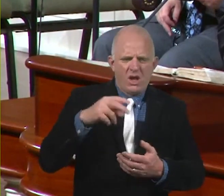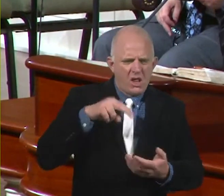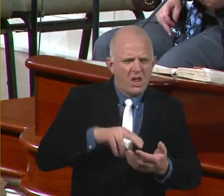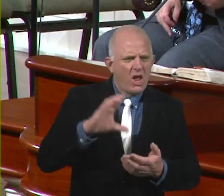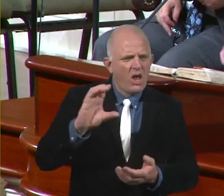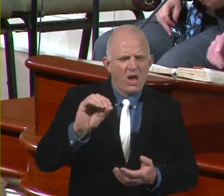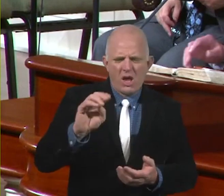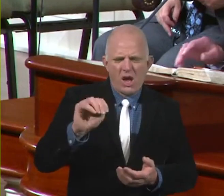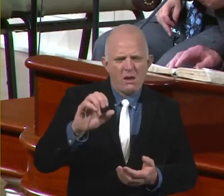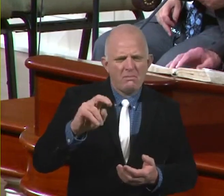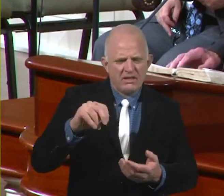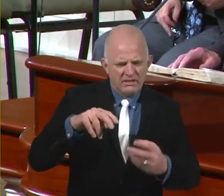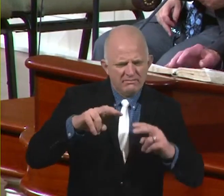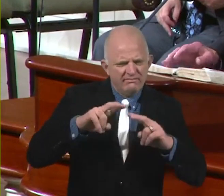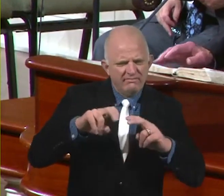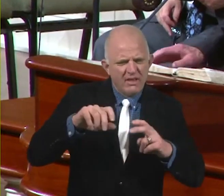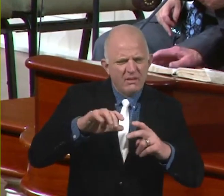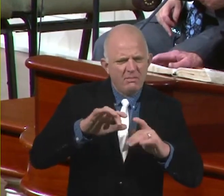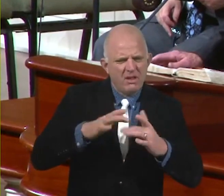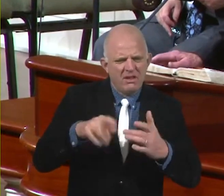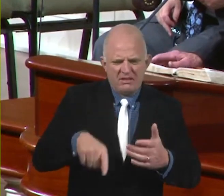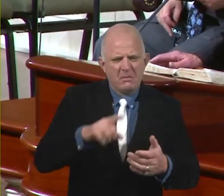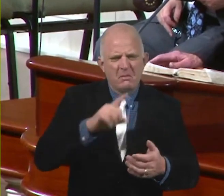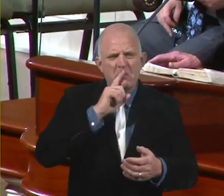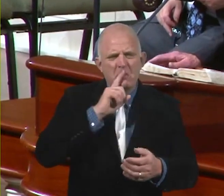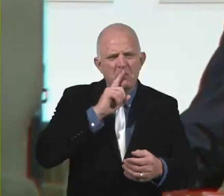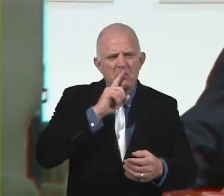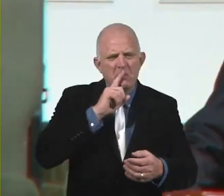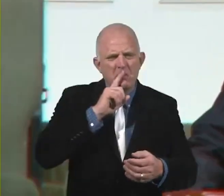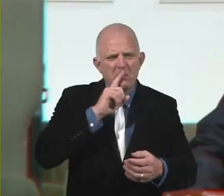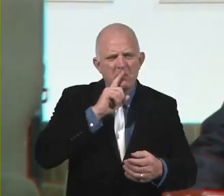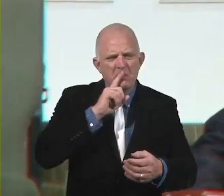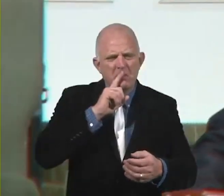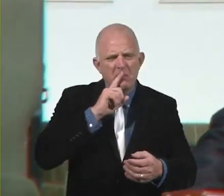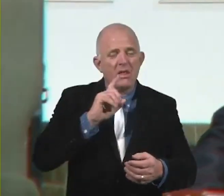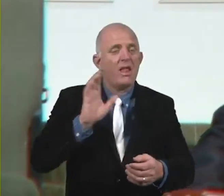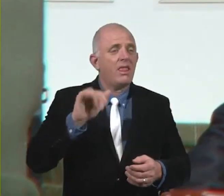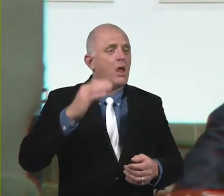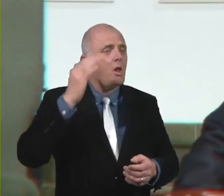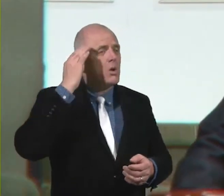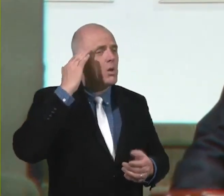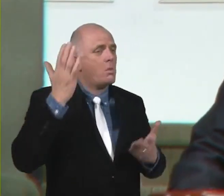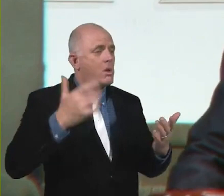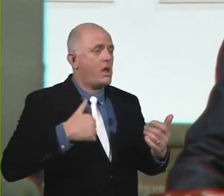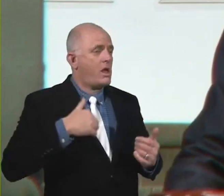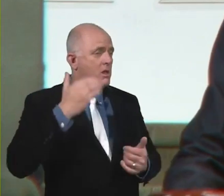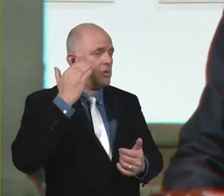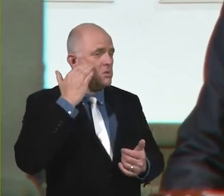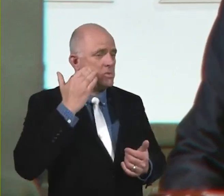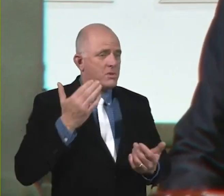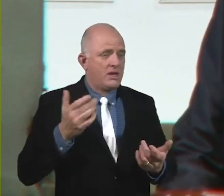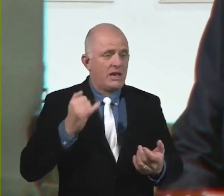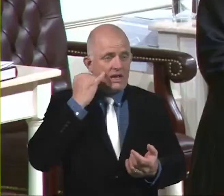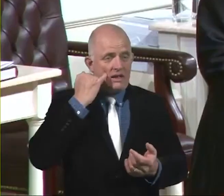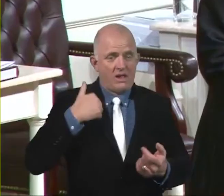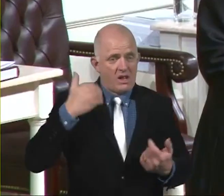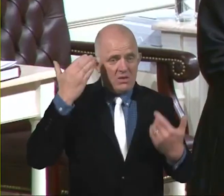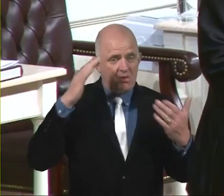I said, "That's the way commentaries are." I said, "They know what I know, and what I don't know, they don't know either."